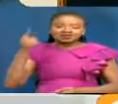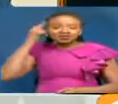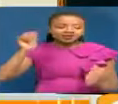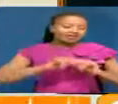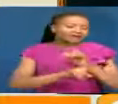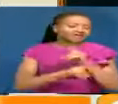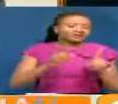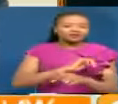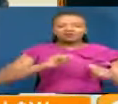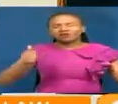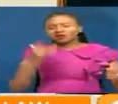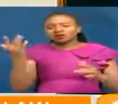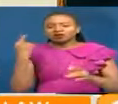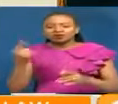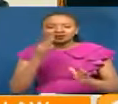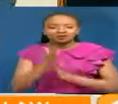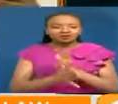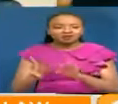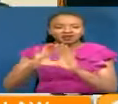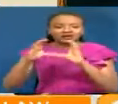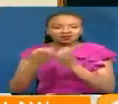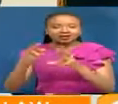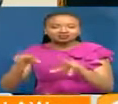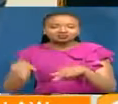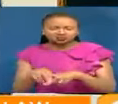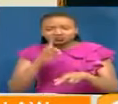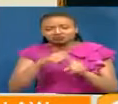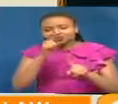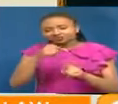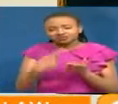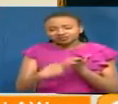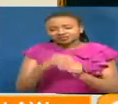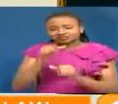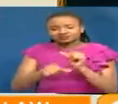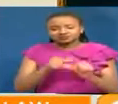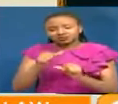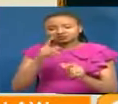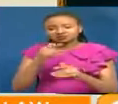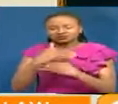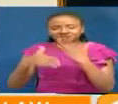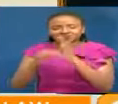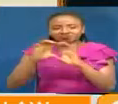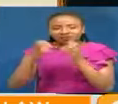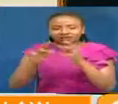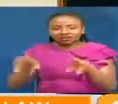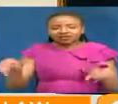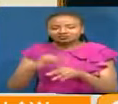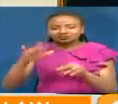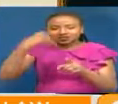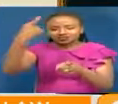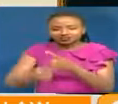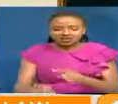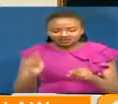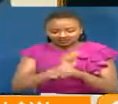preparing to roll out the classrooms. You cannot be talking about next year building of classrooms, training of teachers to teach the